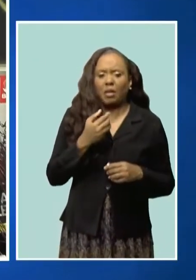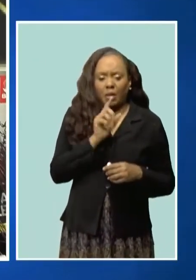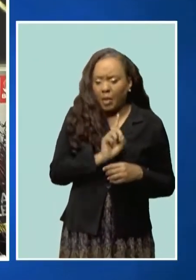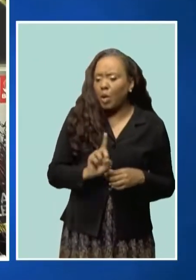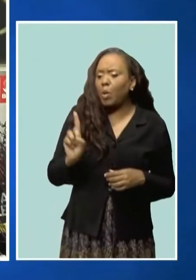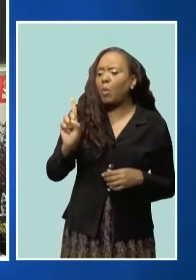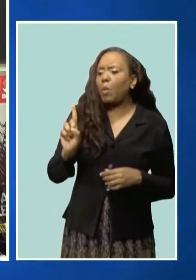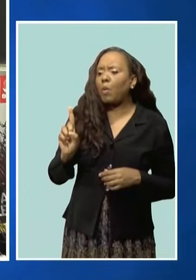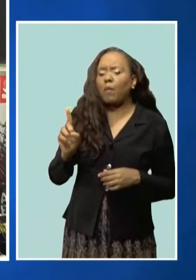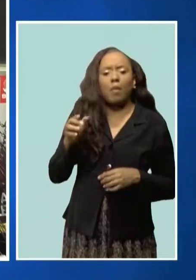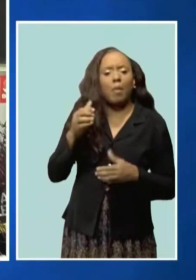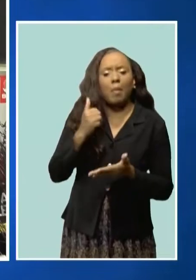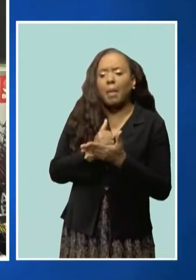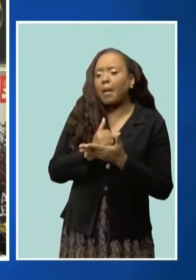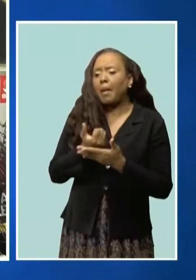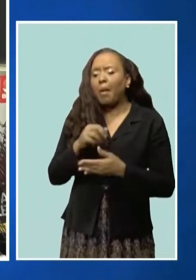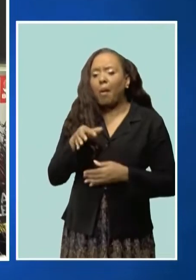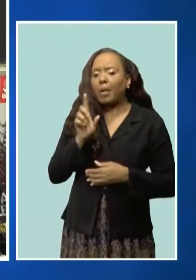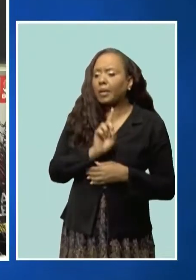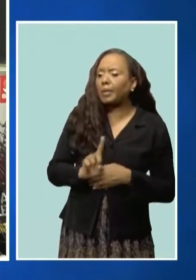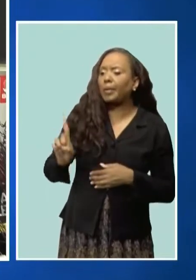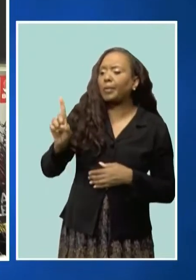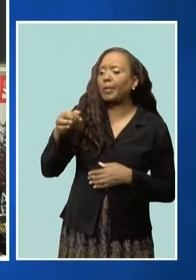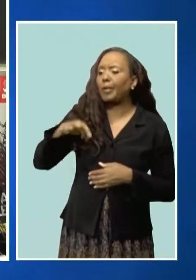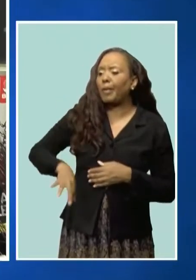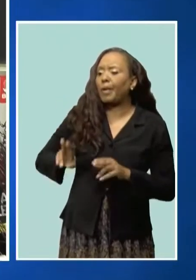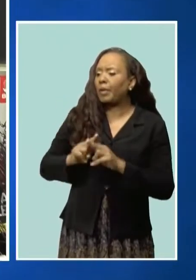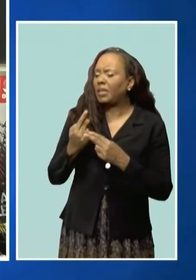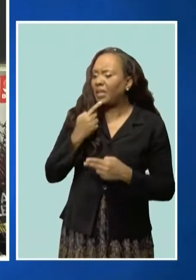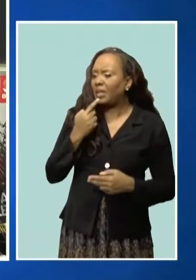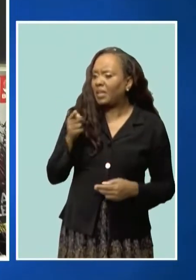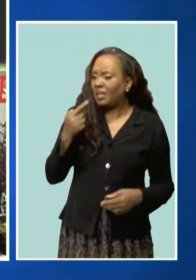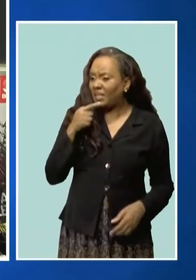And on that basis, I cannot lend you a cent.